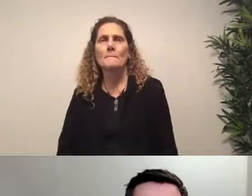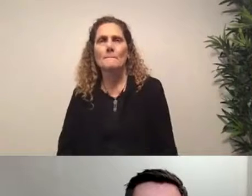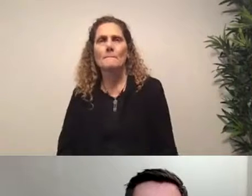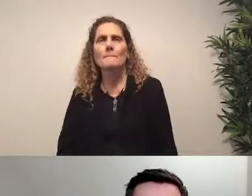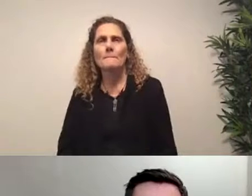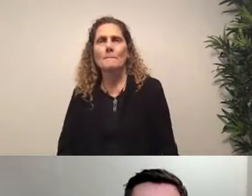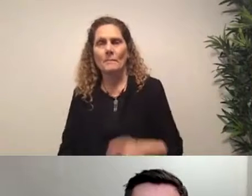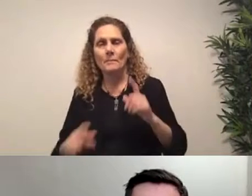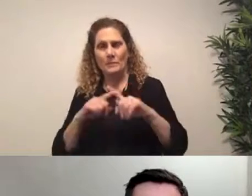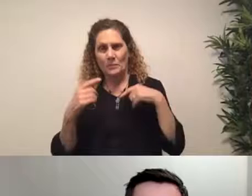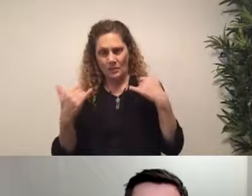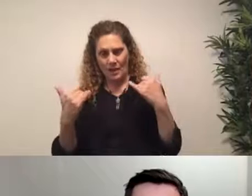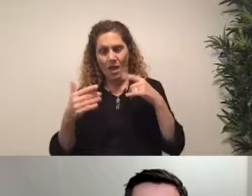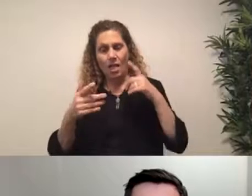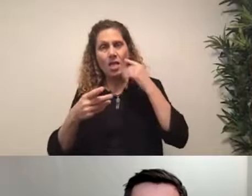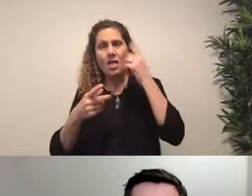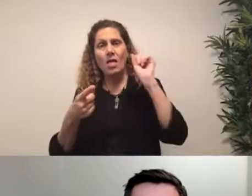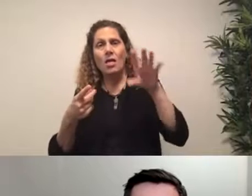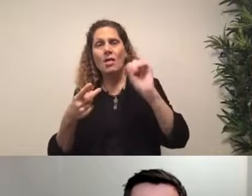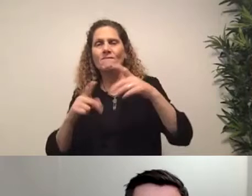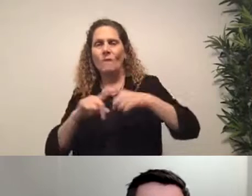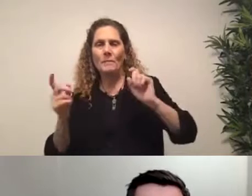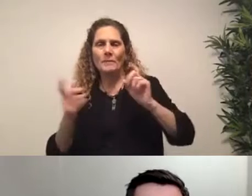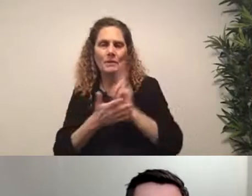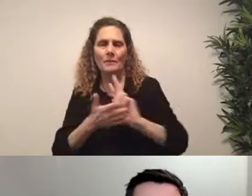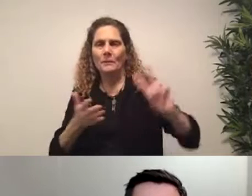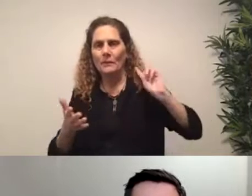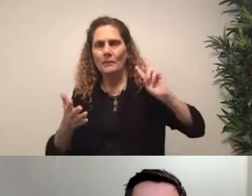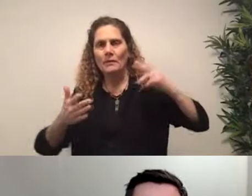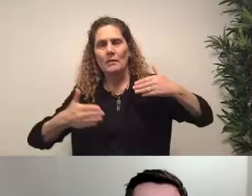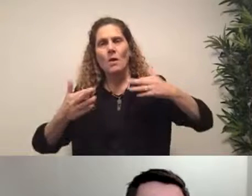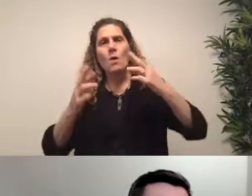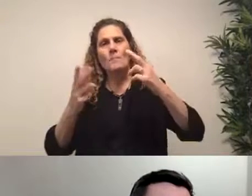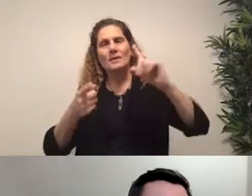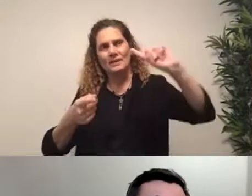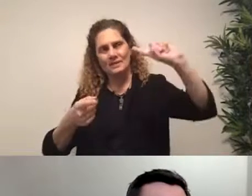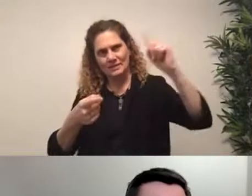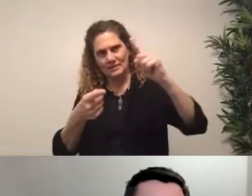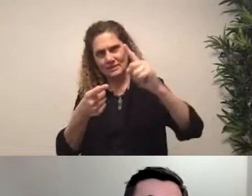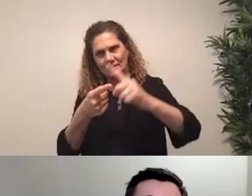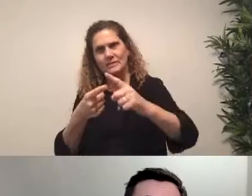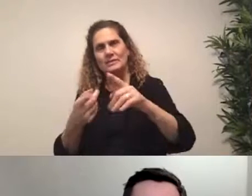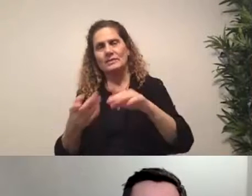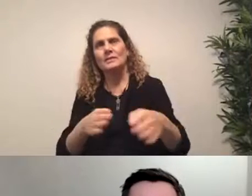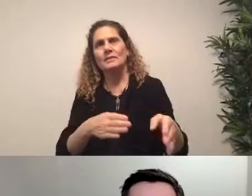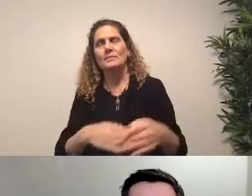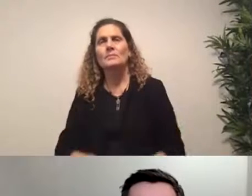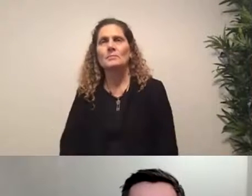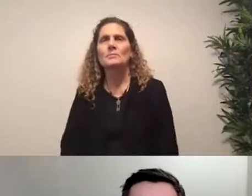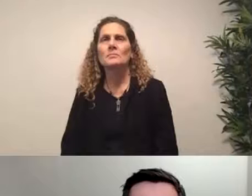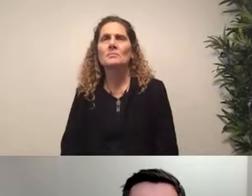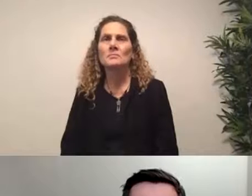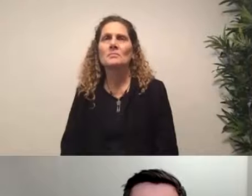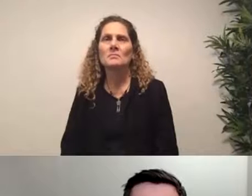1 to 2 weeks. So we'll certainly keep an eye on that. But I think a lot of the trends that we're seeing are real. Whether they'll be sustained really depends